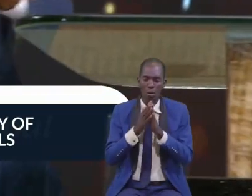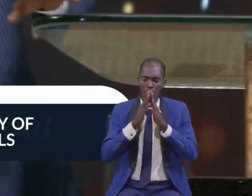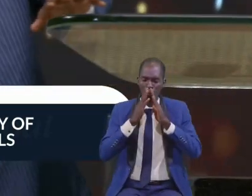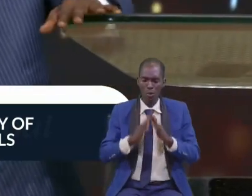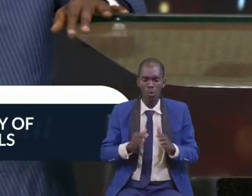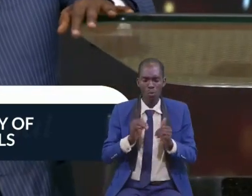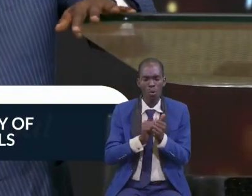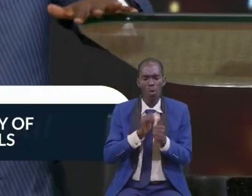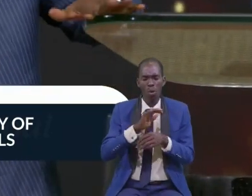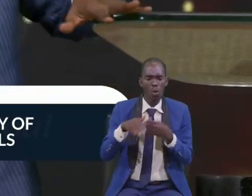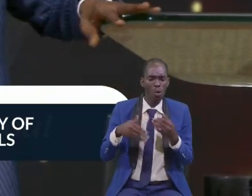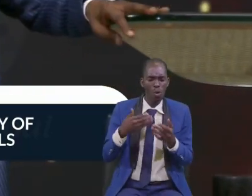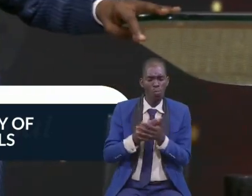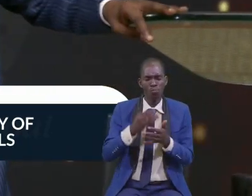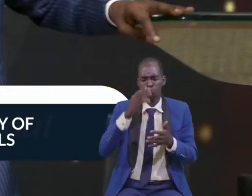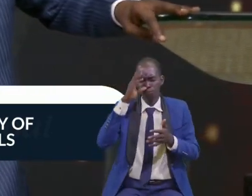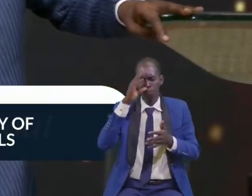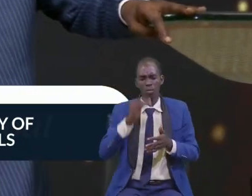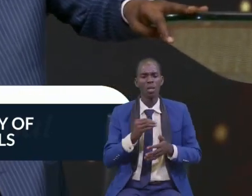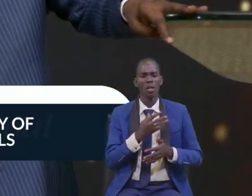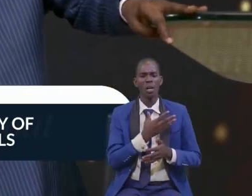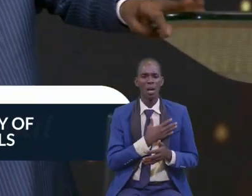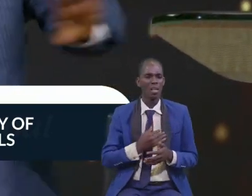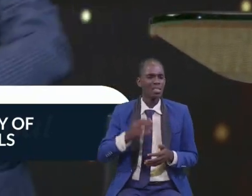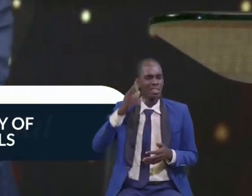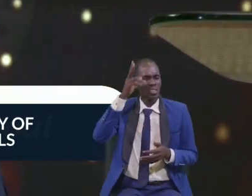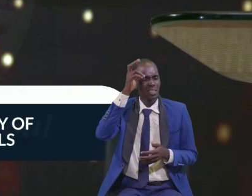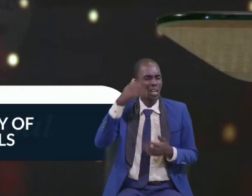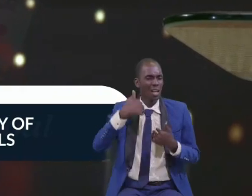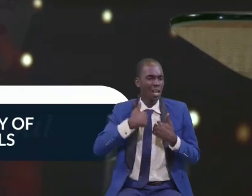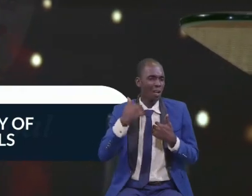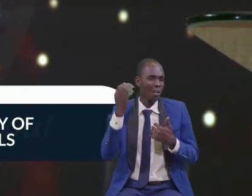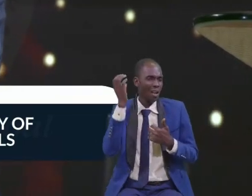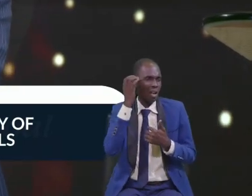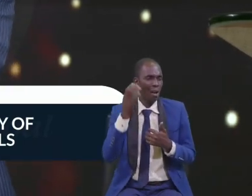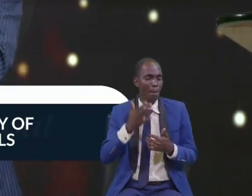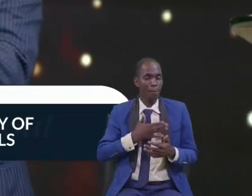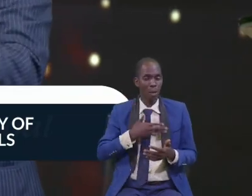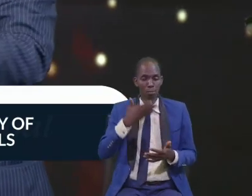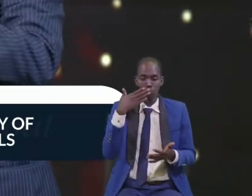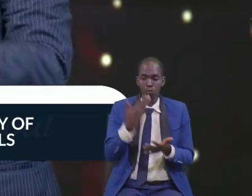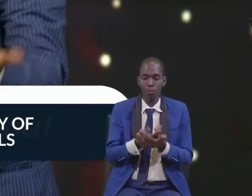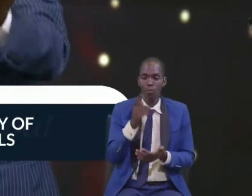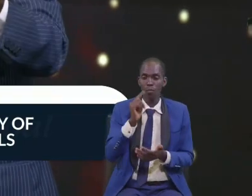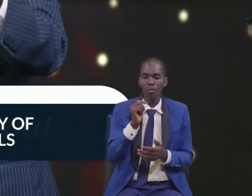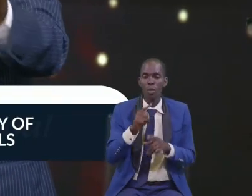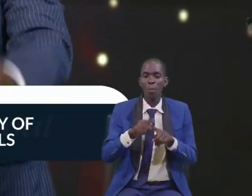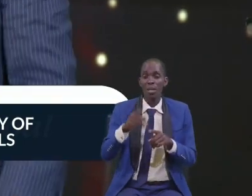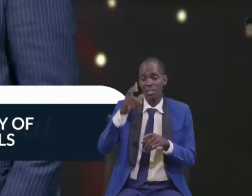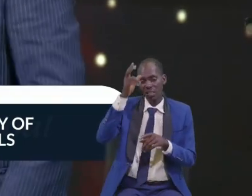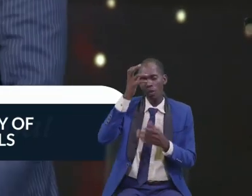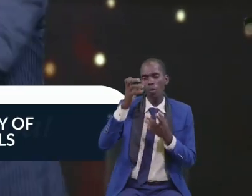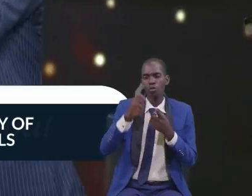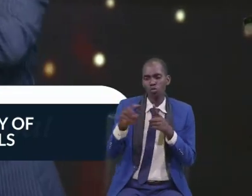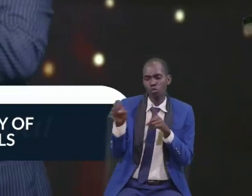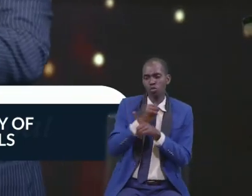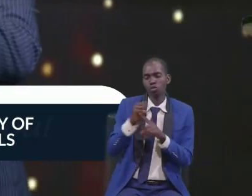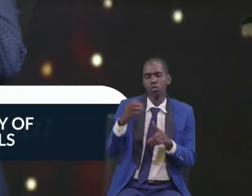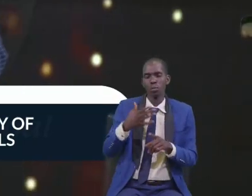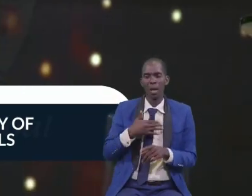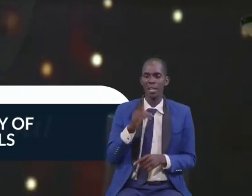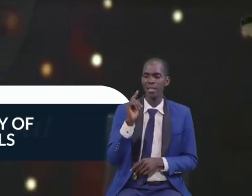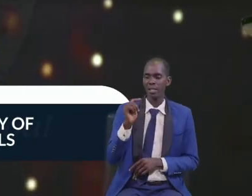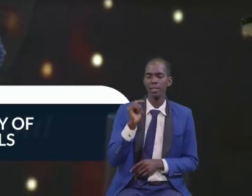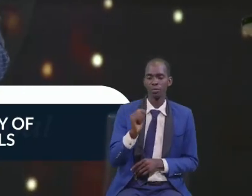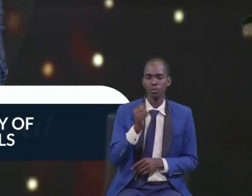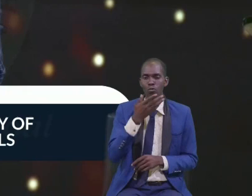shall see the Lord. And Satan has heard my testimony. He wants to make a mess, rubbish of my testimony.